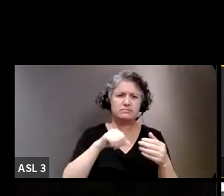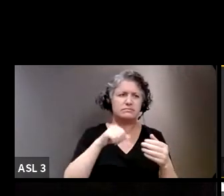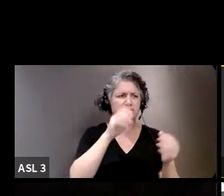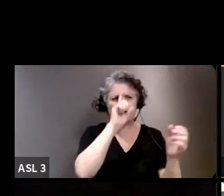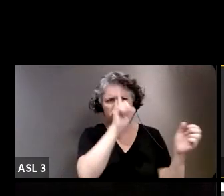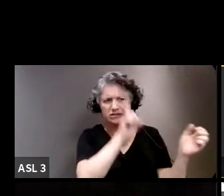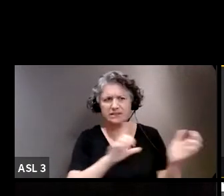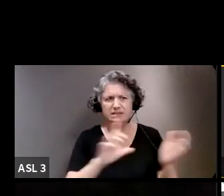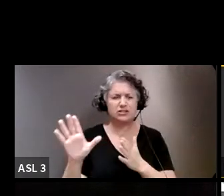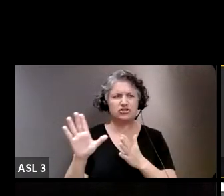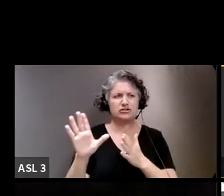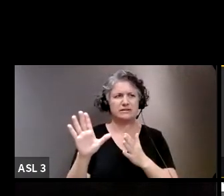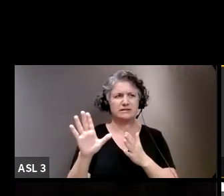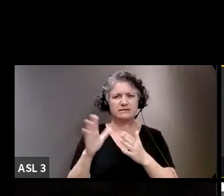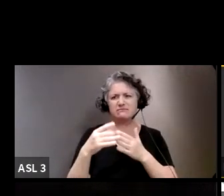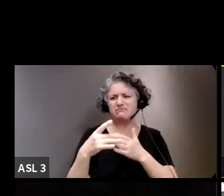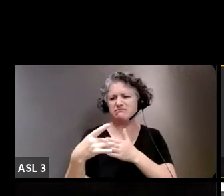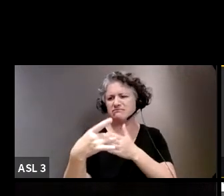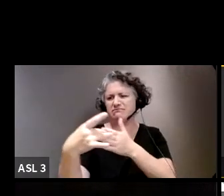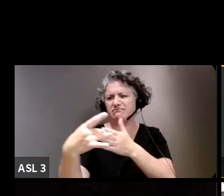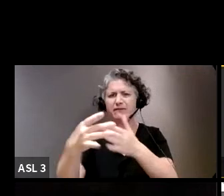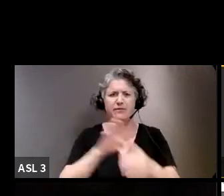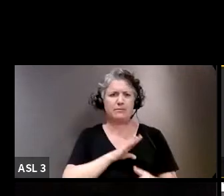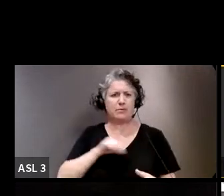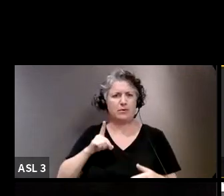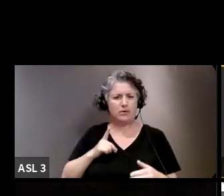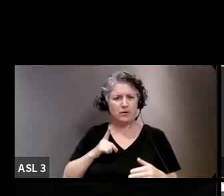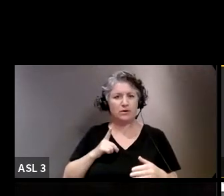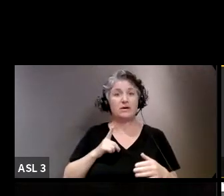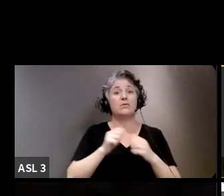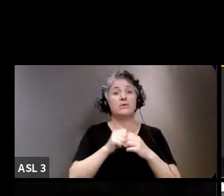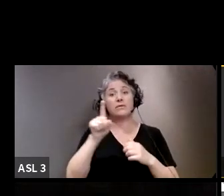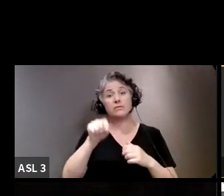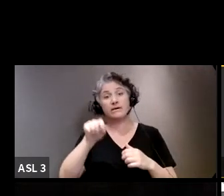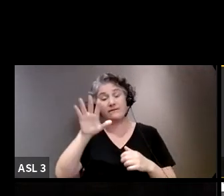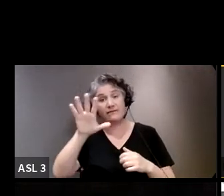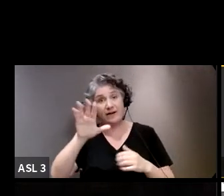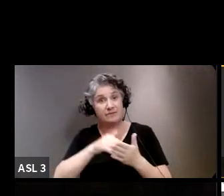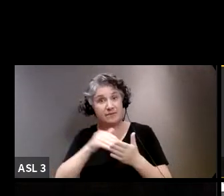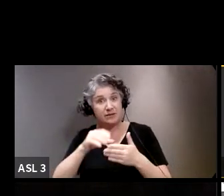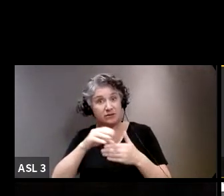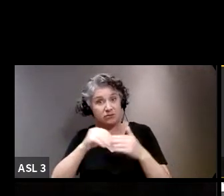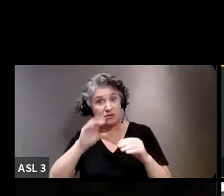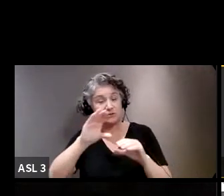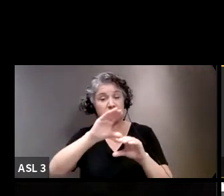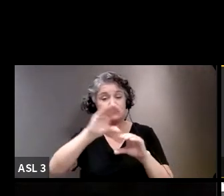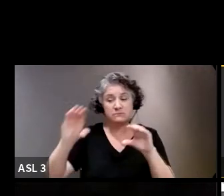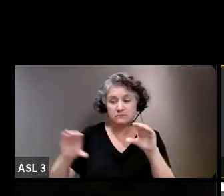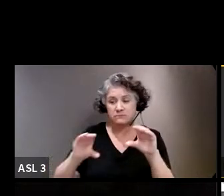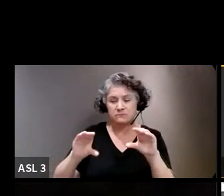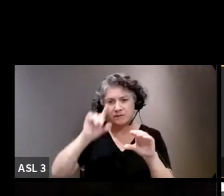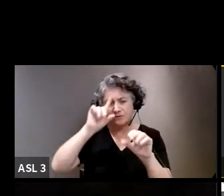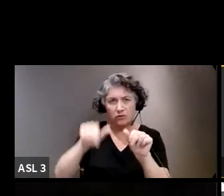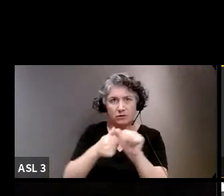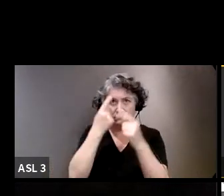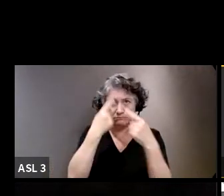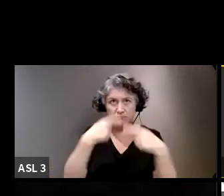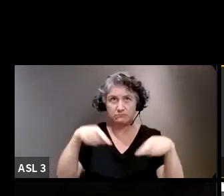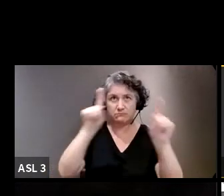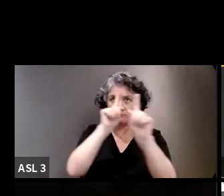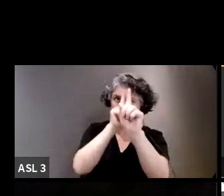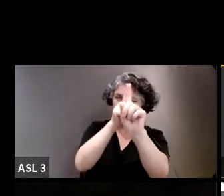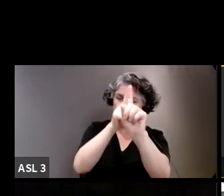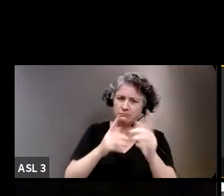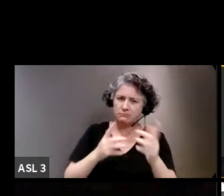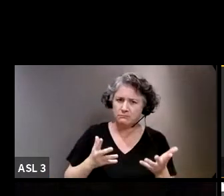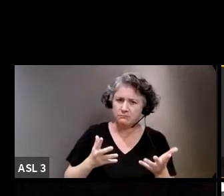direction with an offsetting efficiency target of one and a half million dollars to achieve that outcome um so i guess my first question